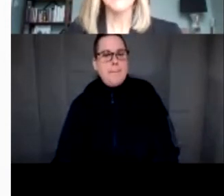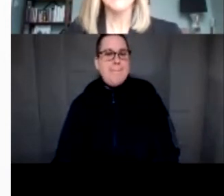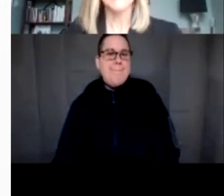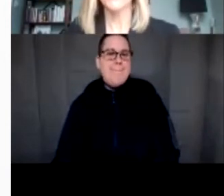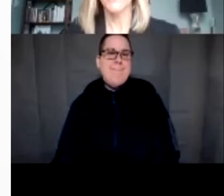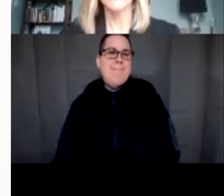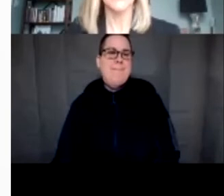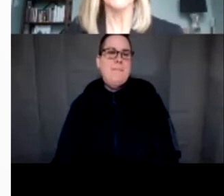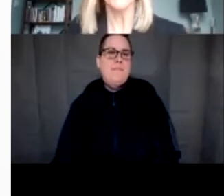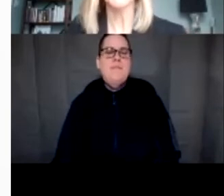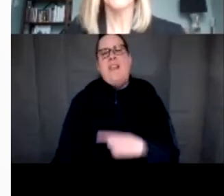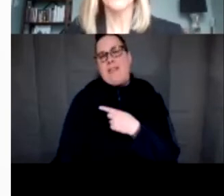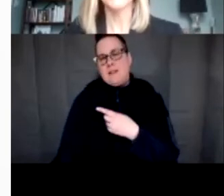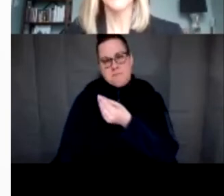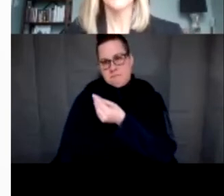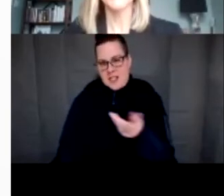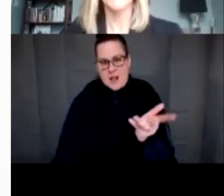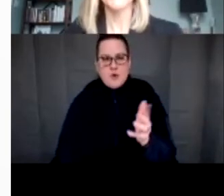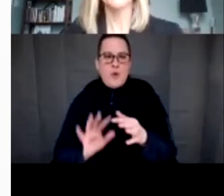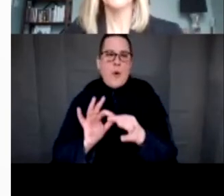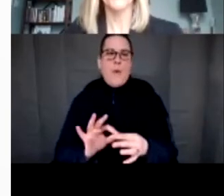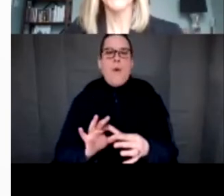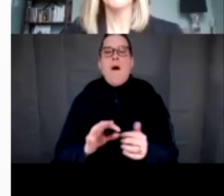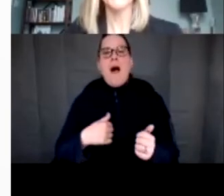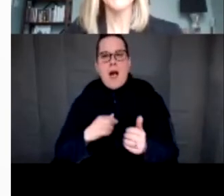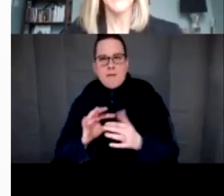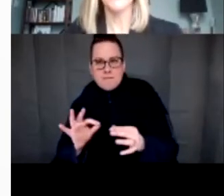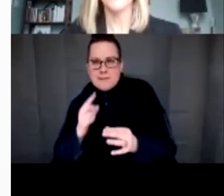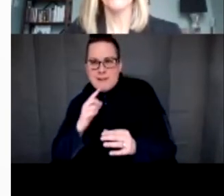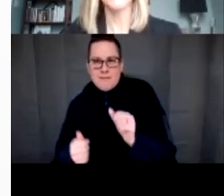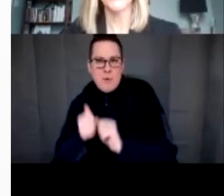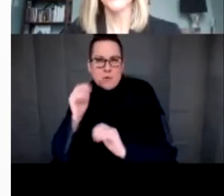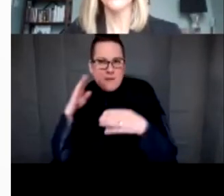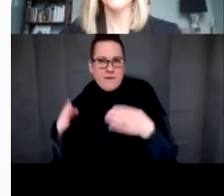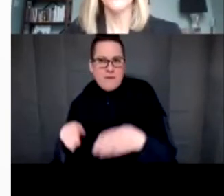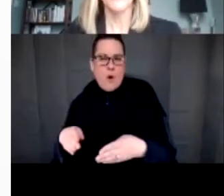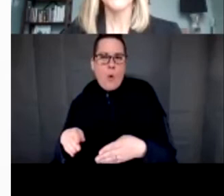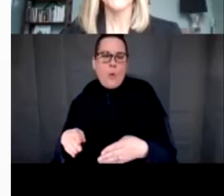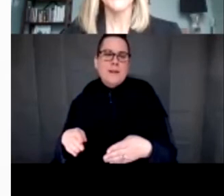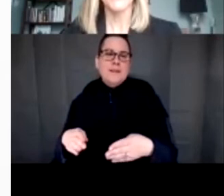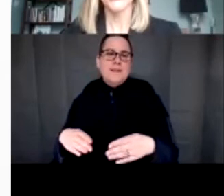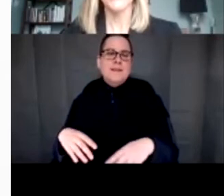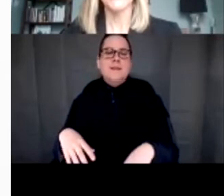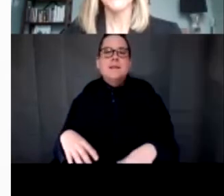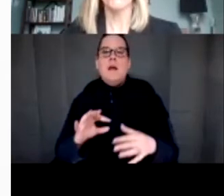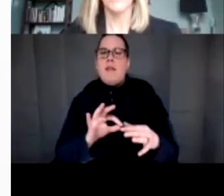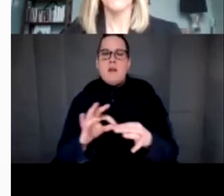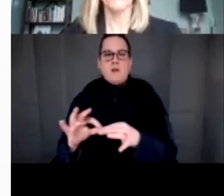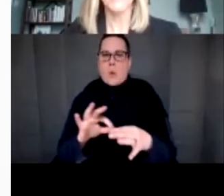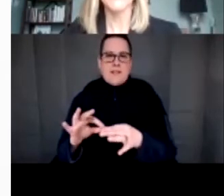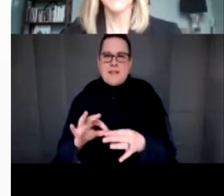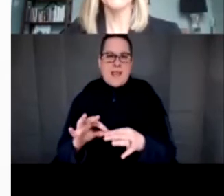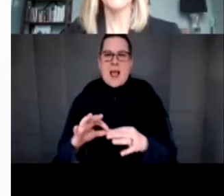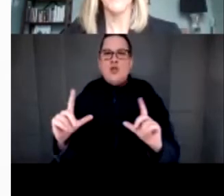And this, I just wanted to let you know, as far as, I said I was focusing mostly on the cross-sectional associations. We're in